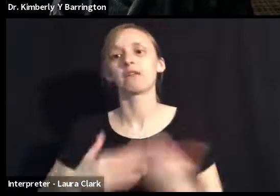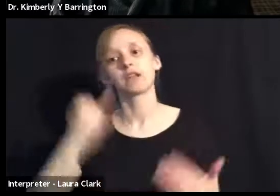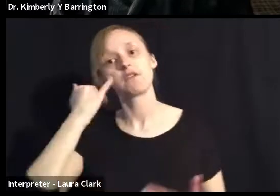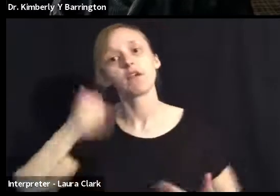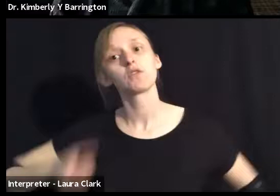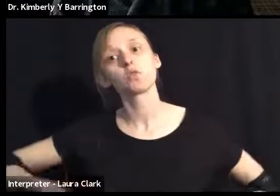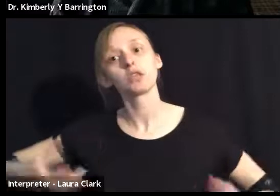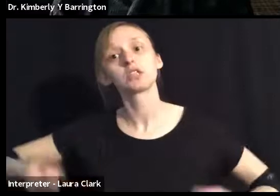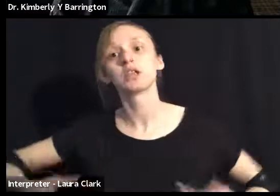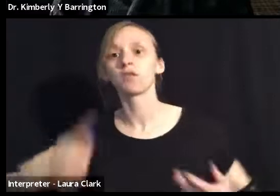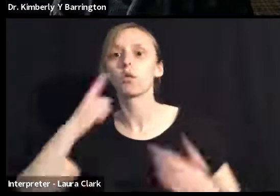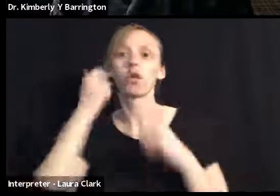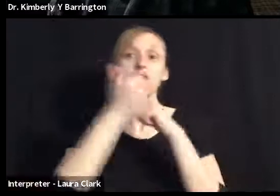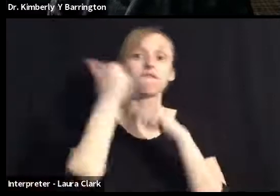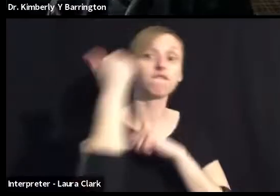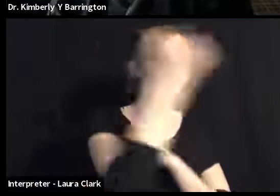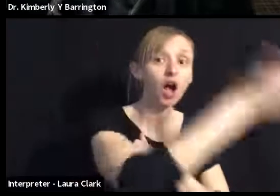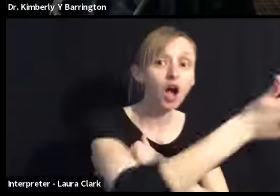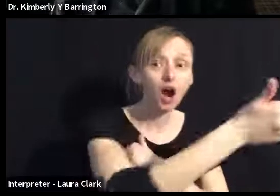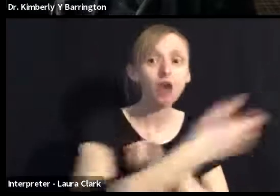long distance, that's okay.